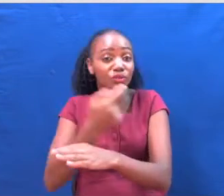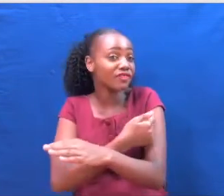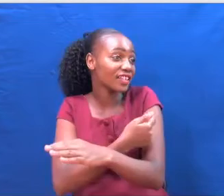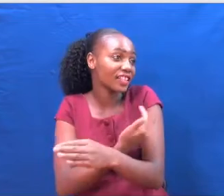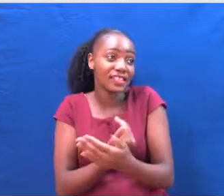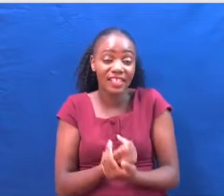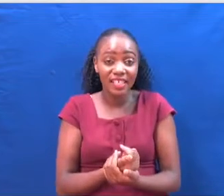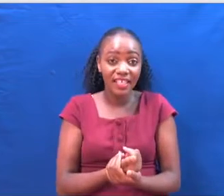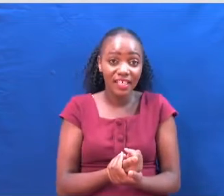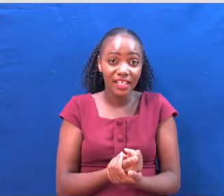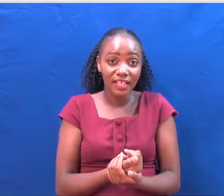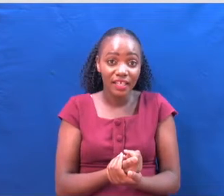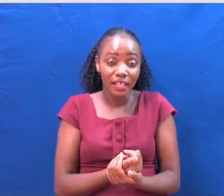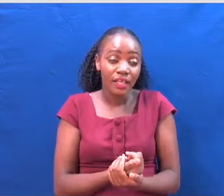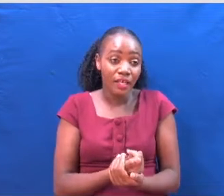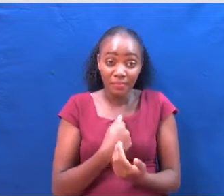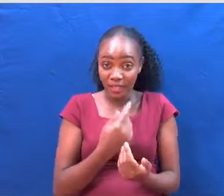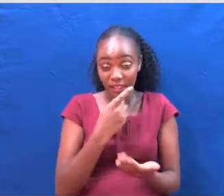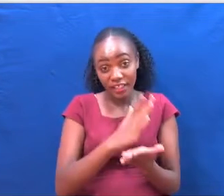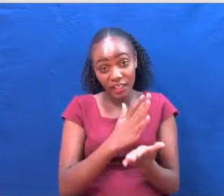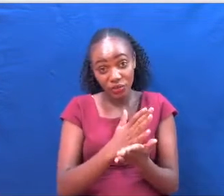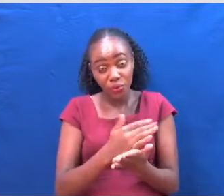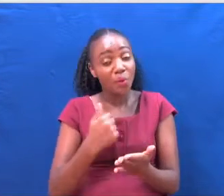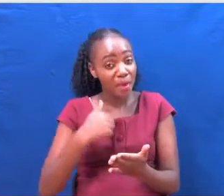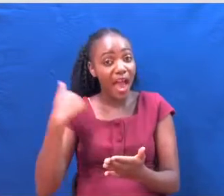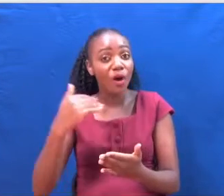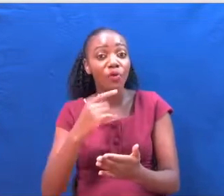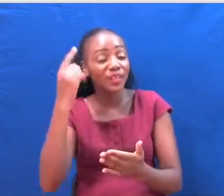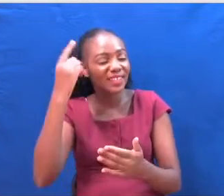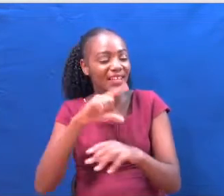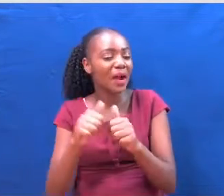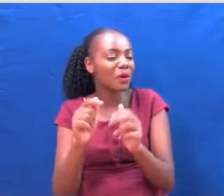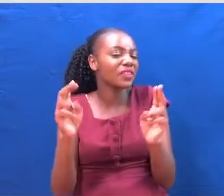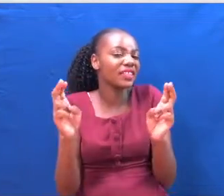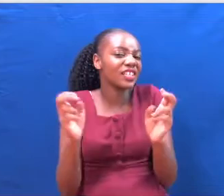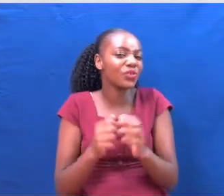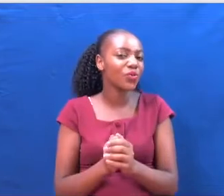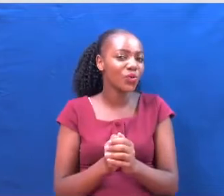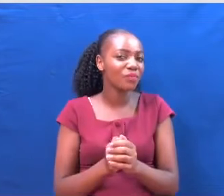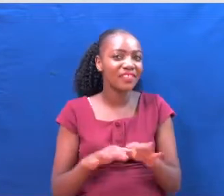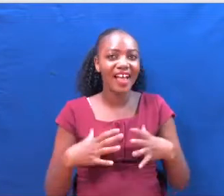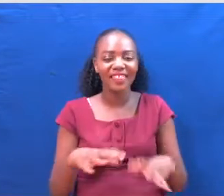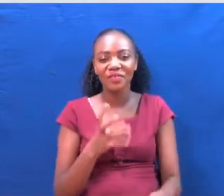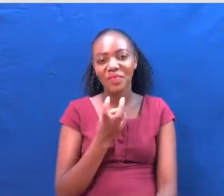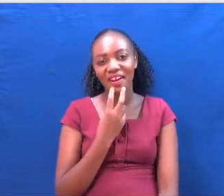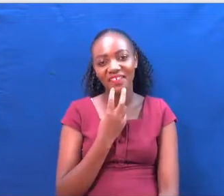sincere, I've been thinking about it. Sorry? To be sincere, I've been thinking about it. Okay.